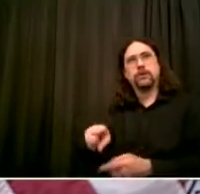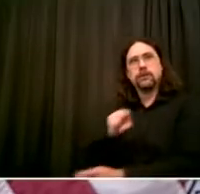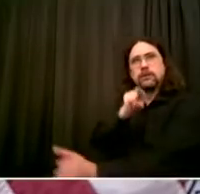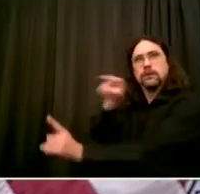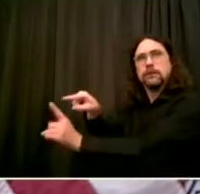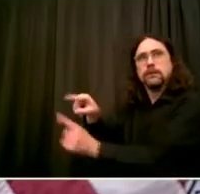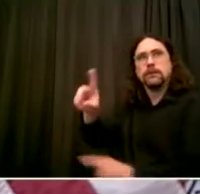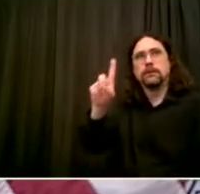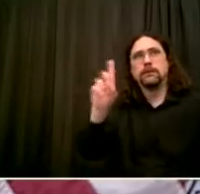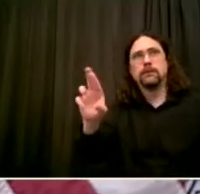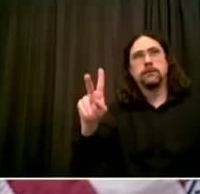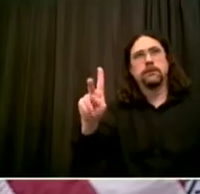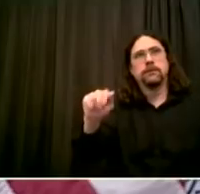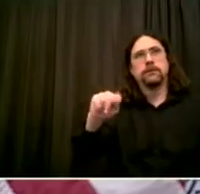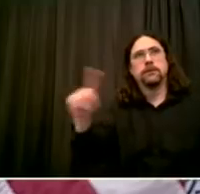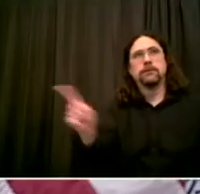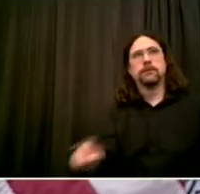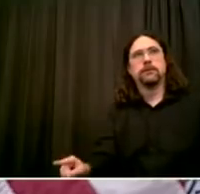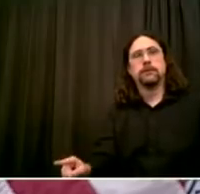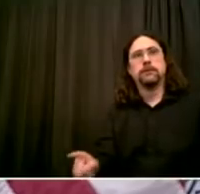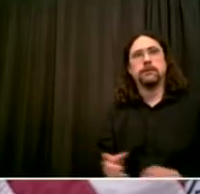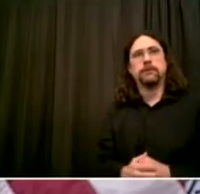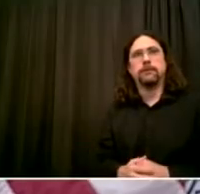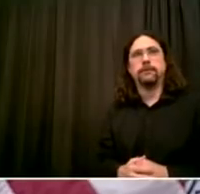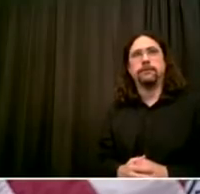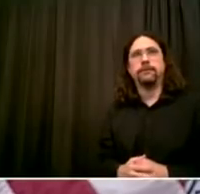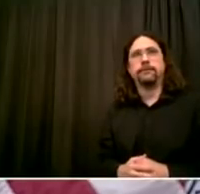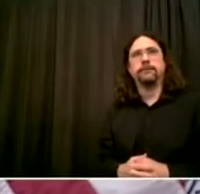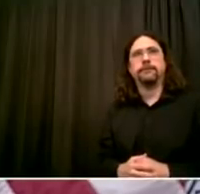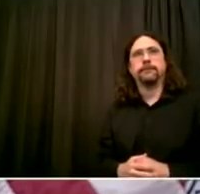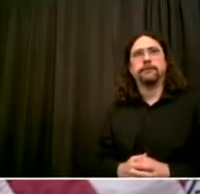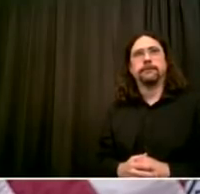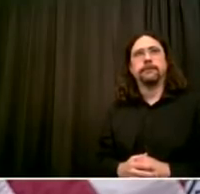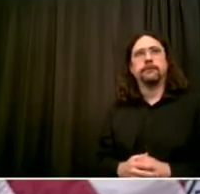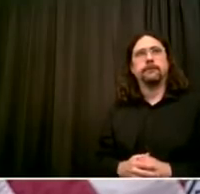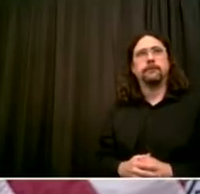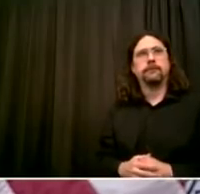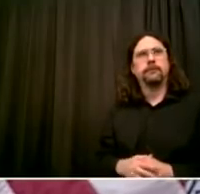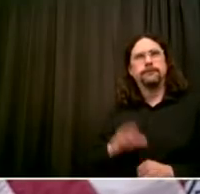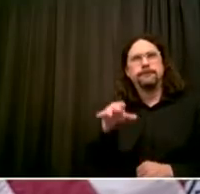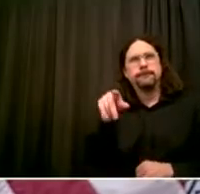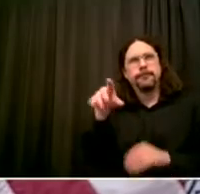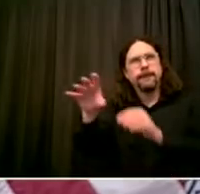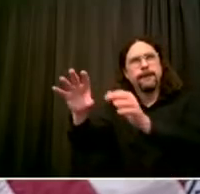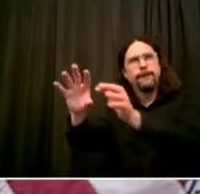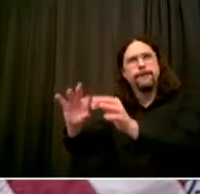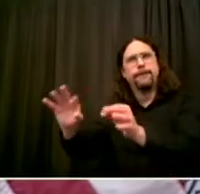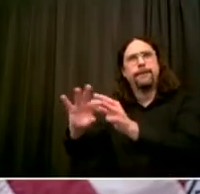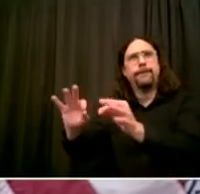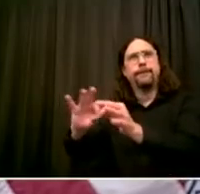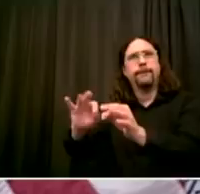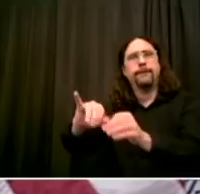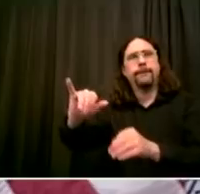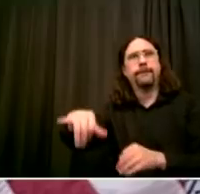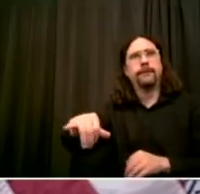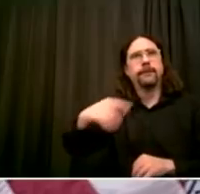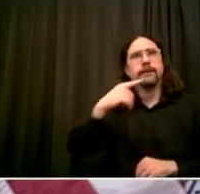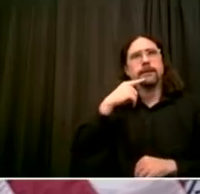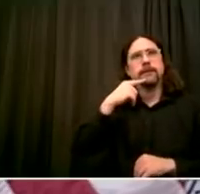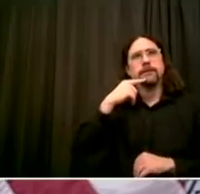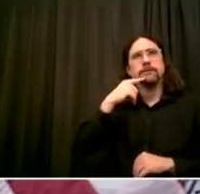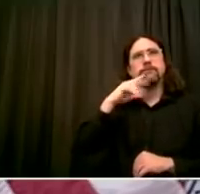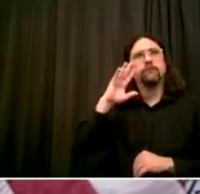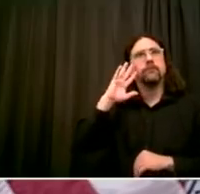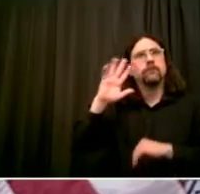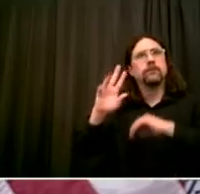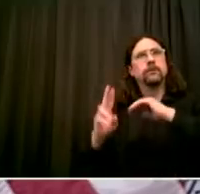quarantine order under its health code if it has to. Can you give me an example of what triggers a forced quarantine into a hotel? And